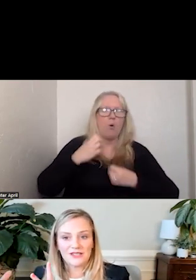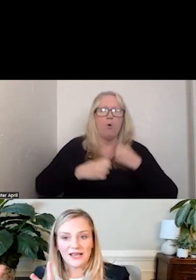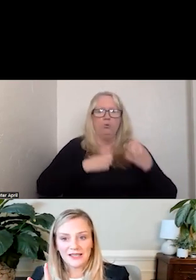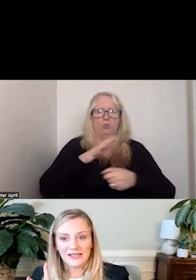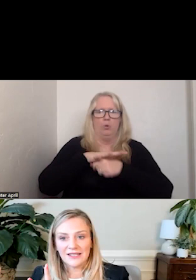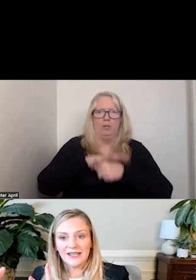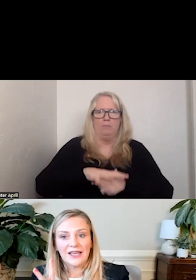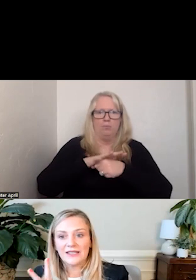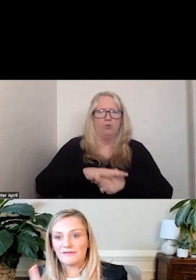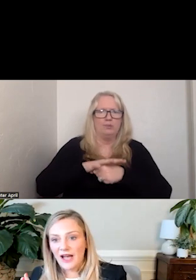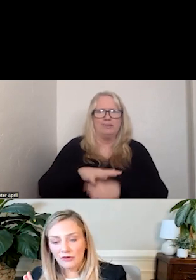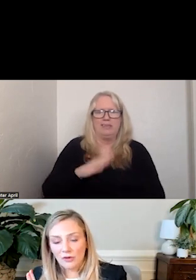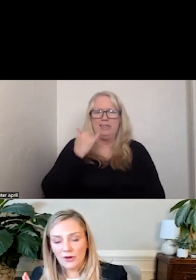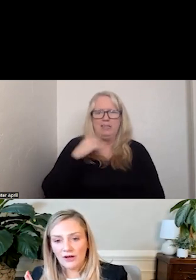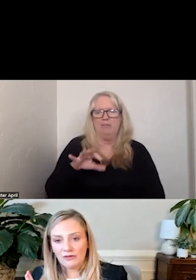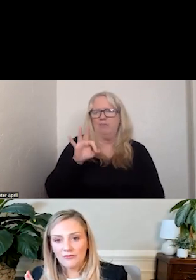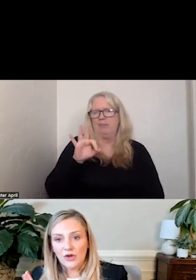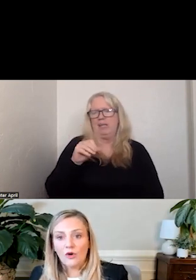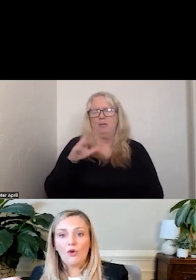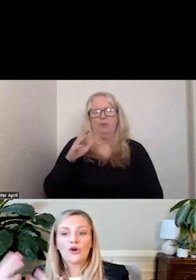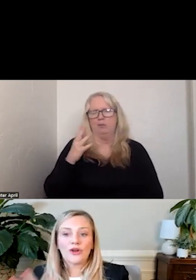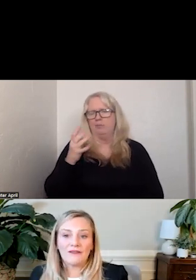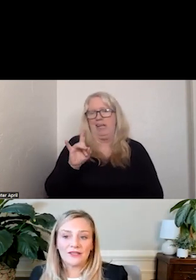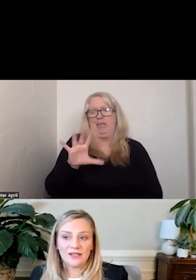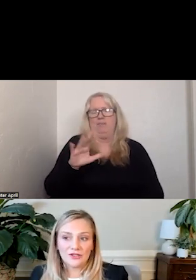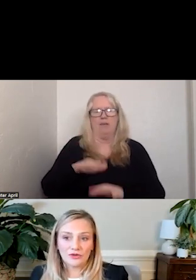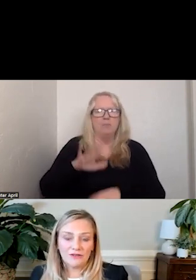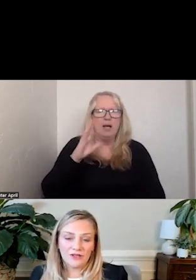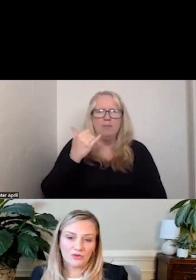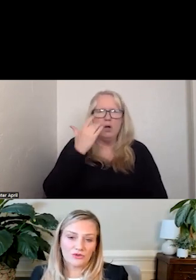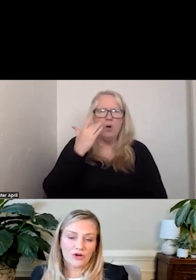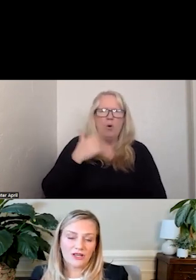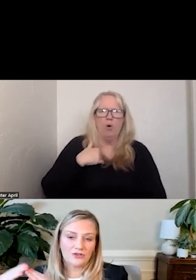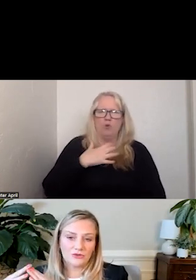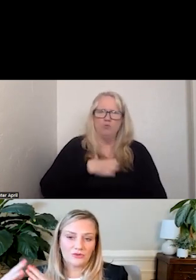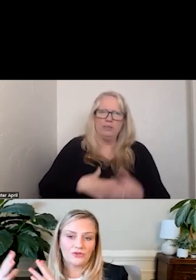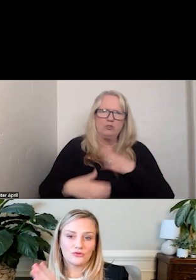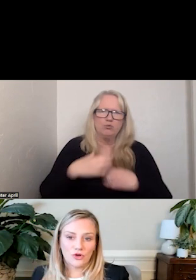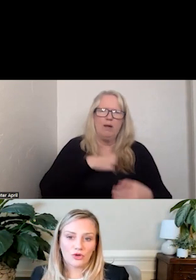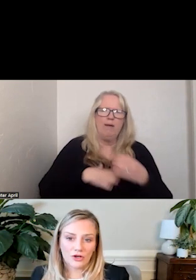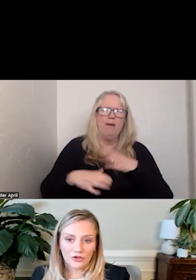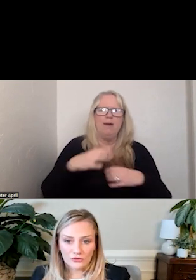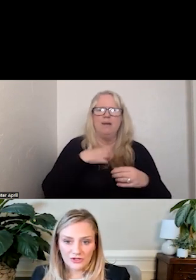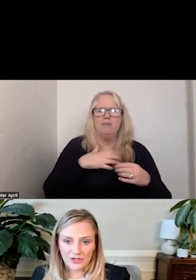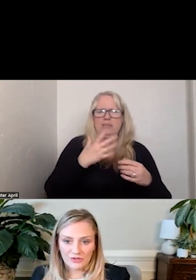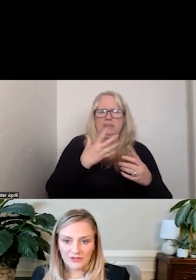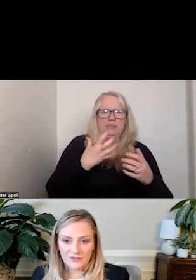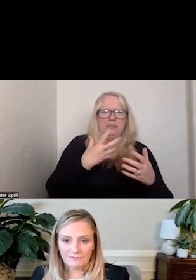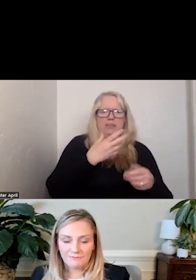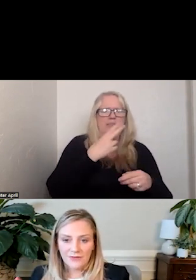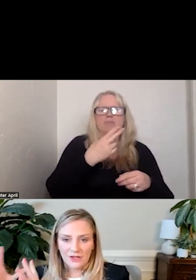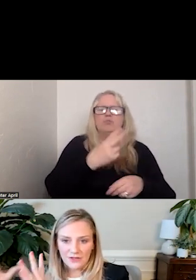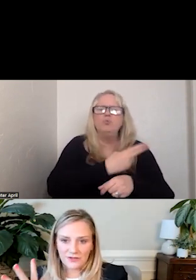level is a 90, 85 or above, or you're having intense cravings when you're trying to no longer use a